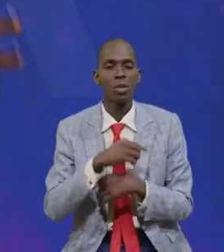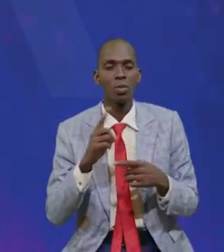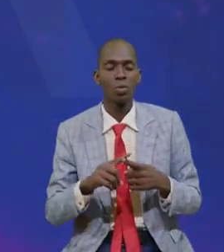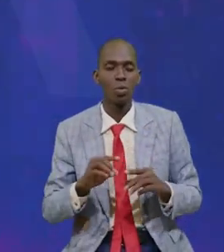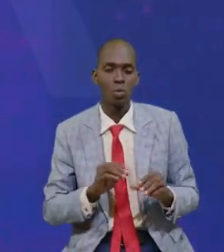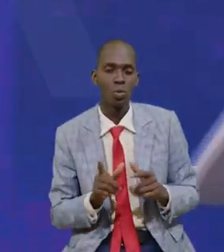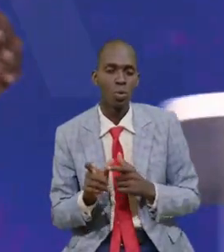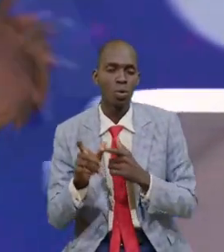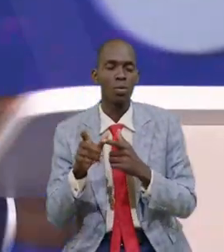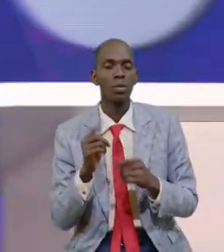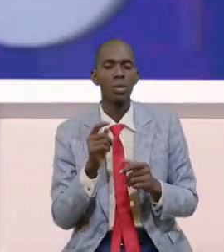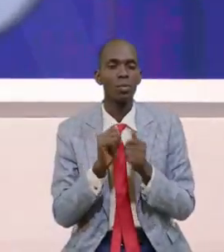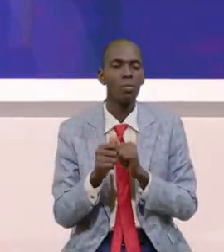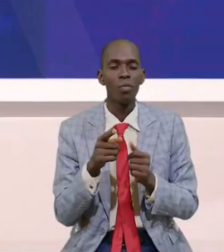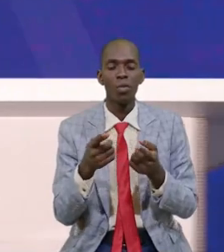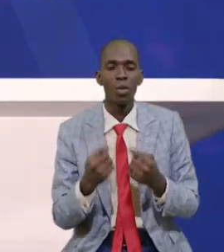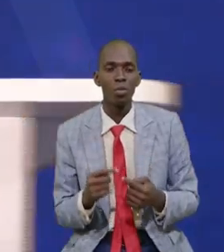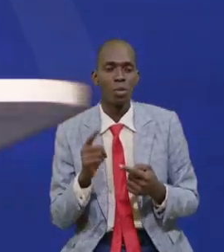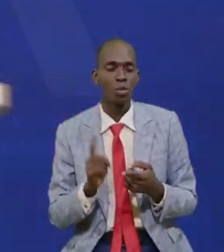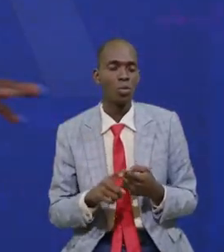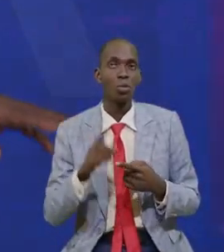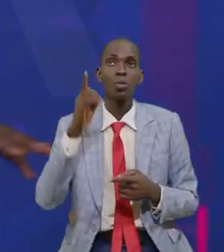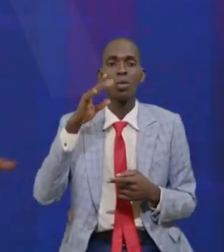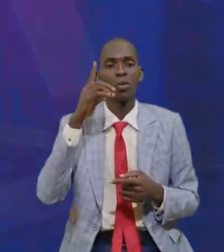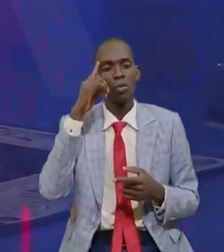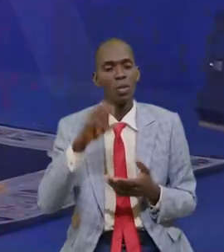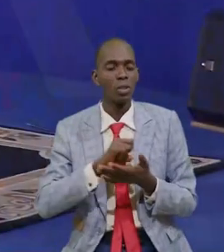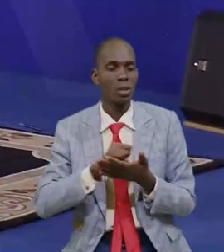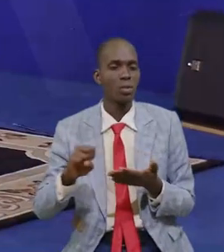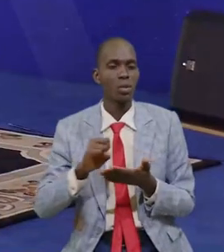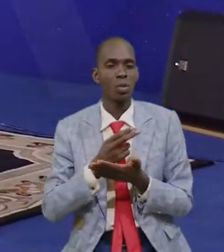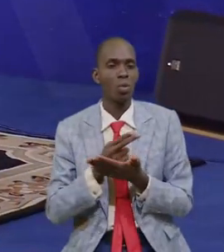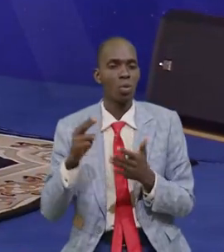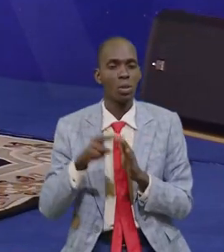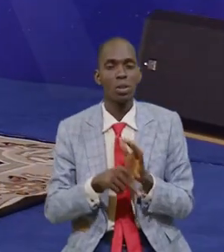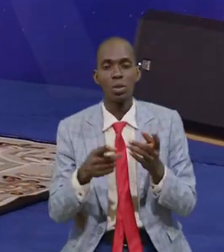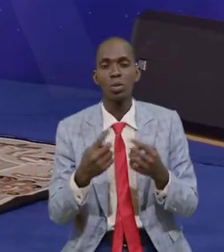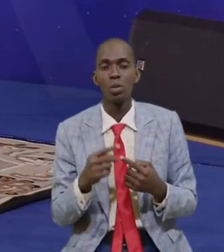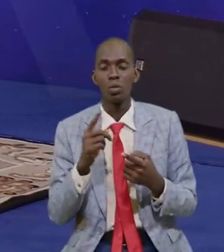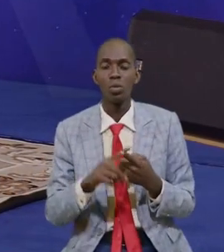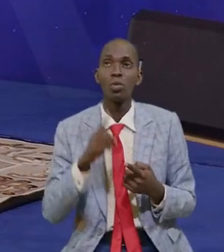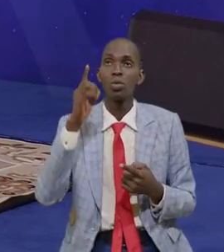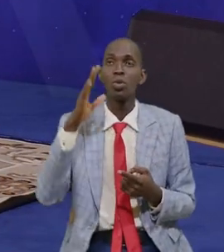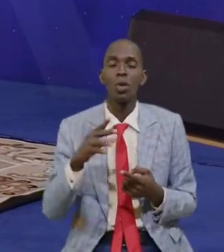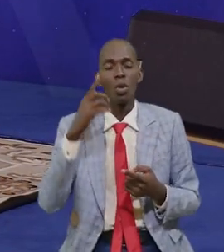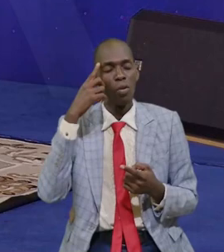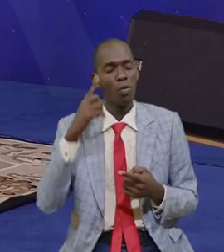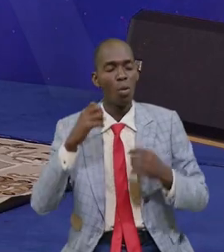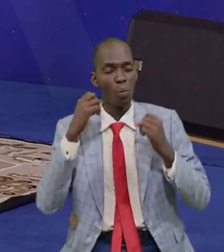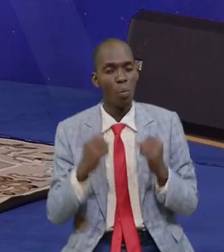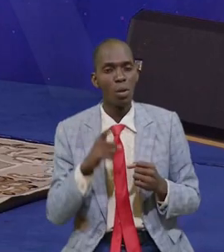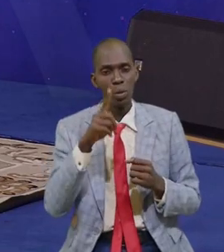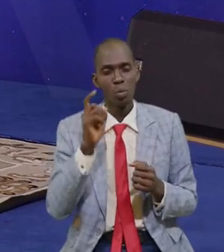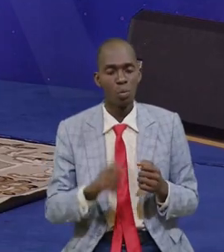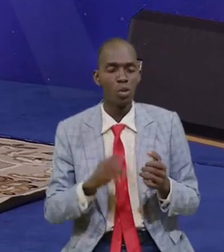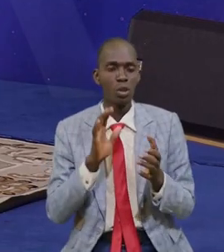believe. He cometh to God for sanctification, holiness, he must believe. He cometh to God for power in the Holy